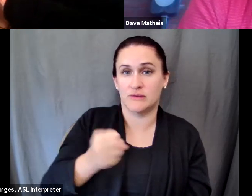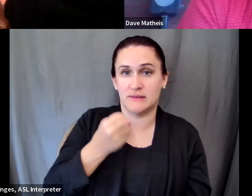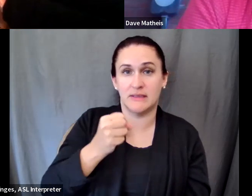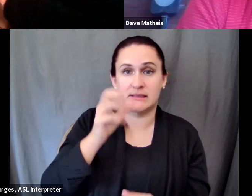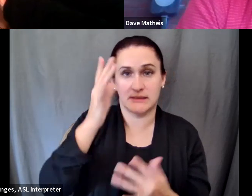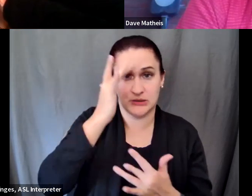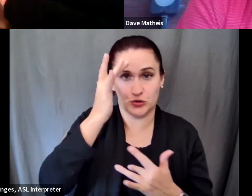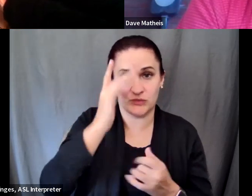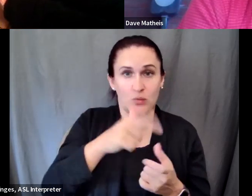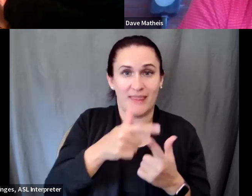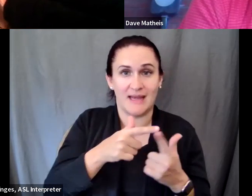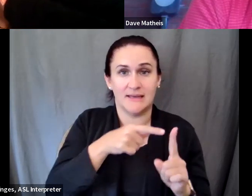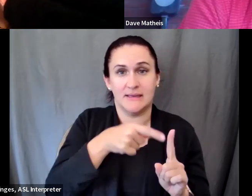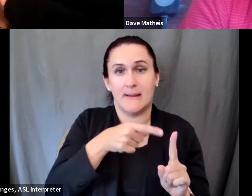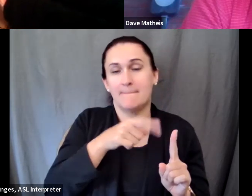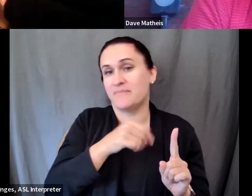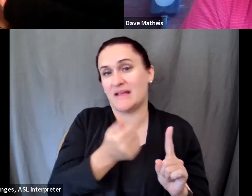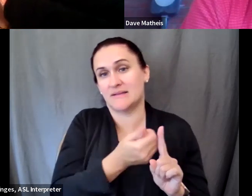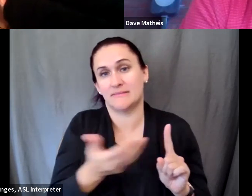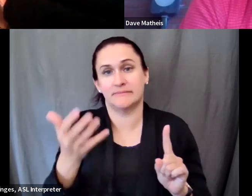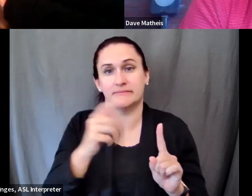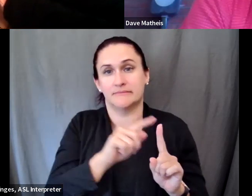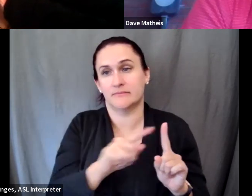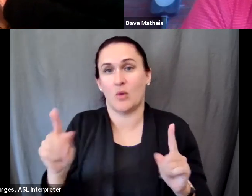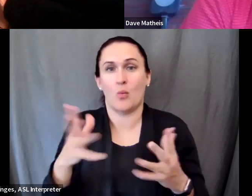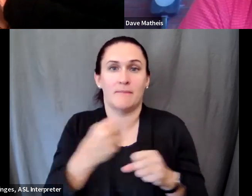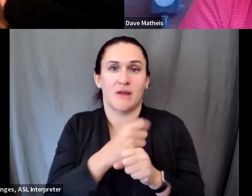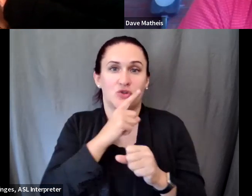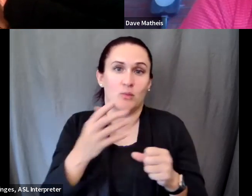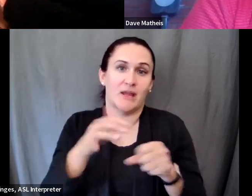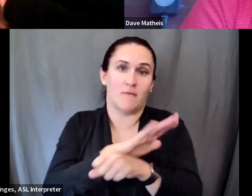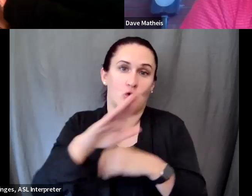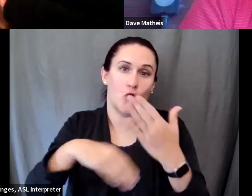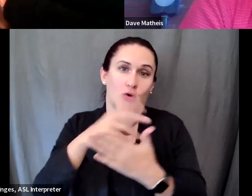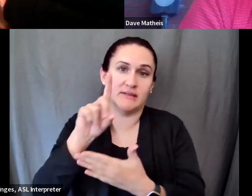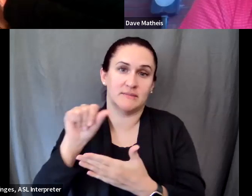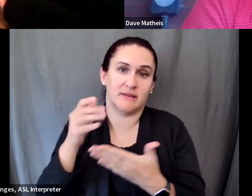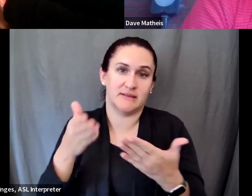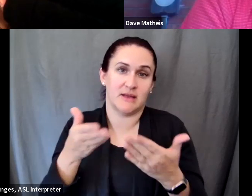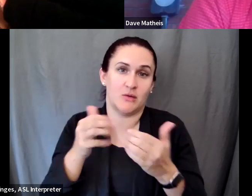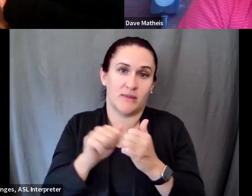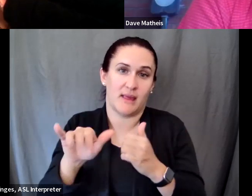disabilities represented. And we wanted to make sure we covered all disabilities in the book.